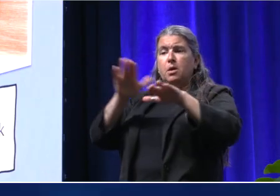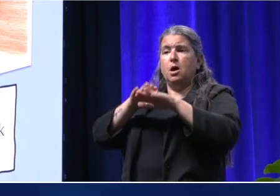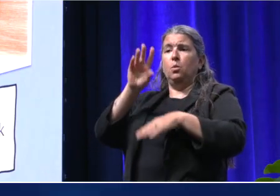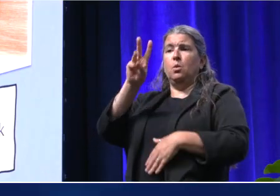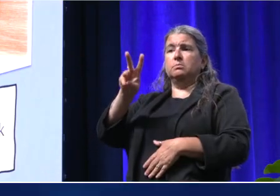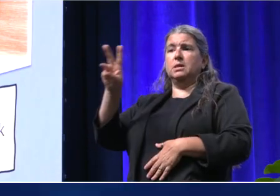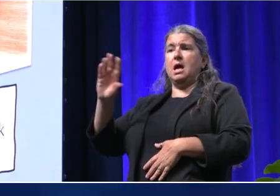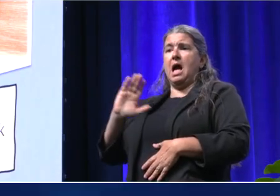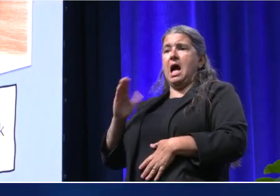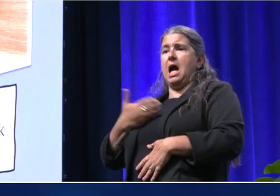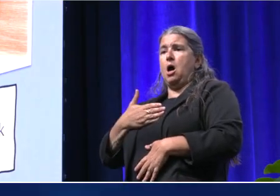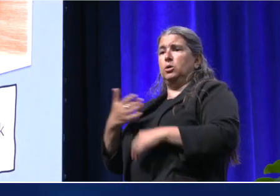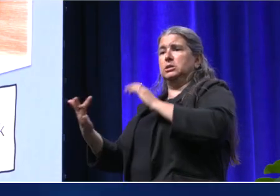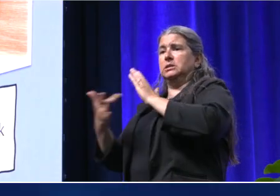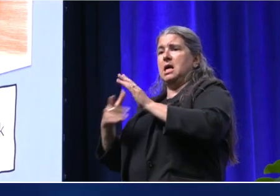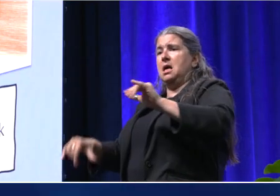work.